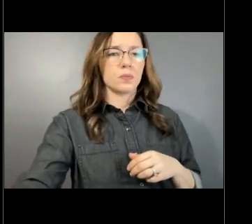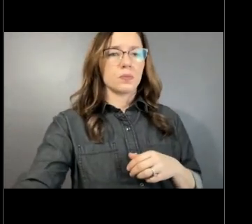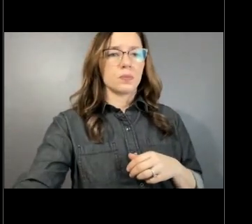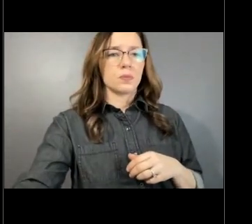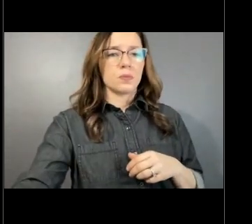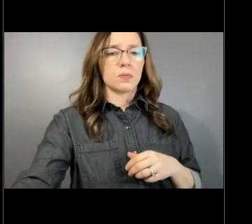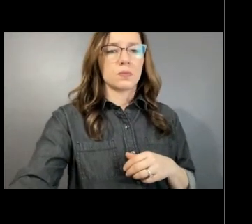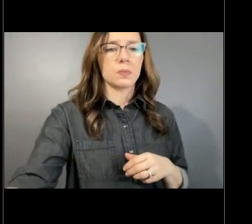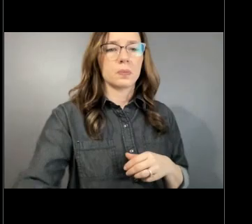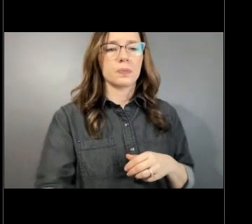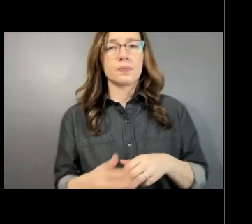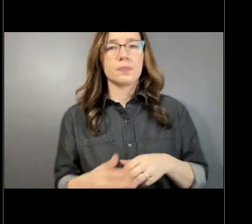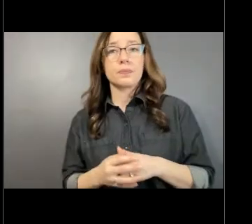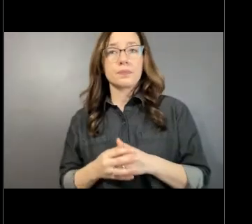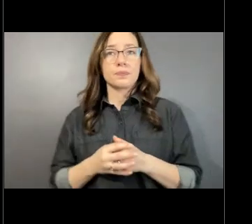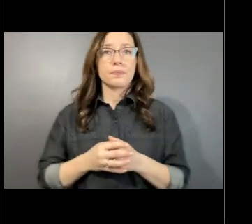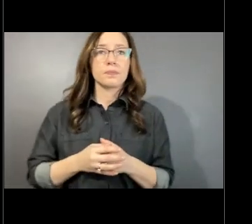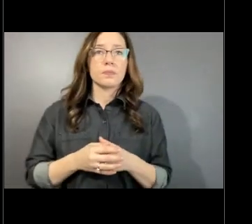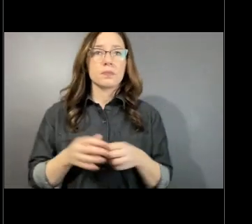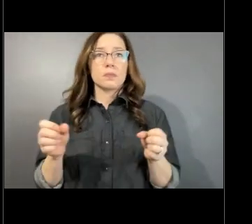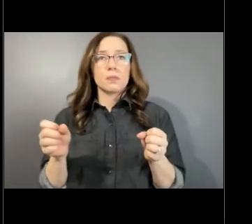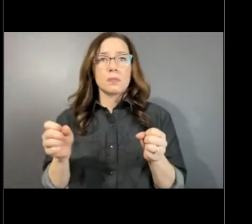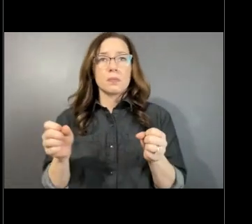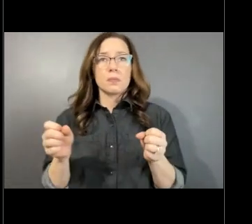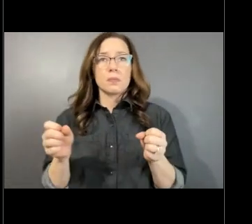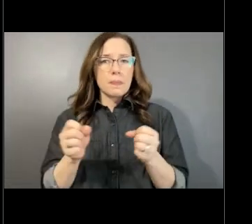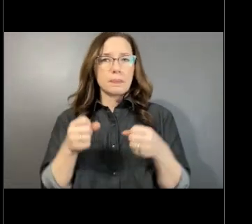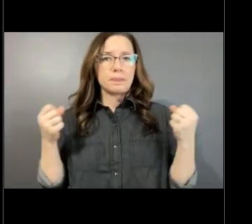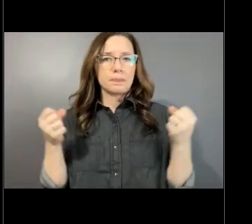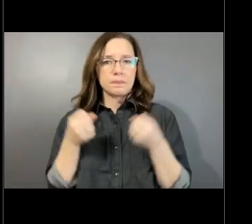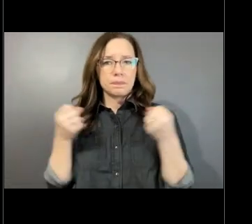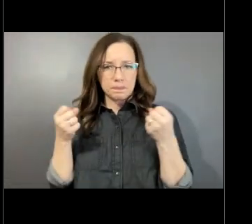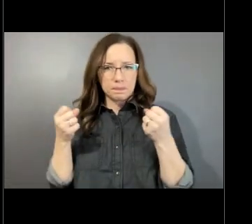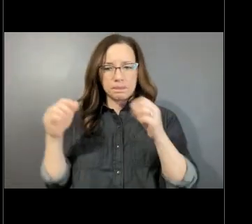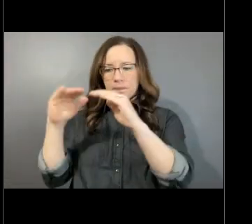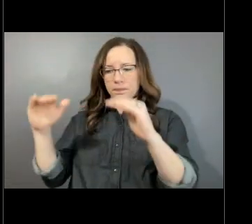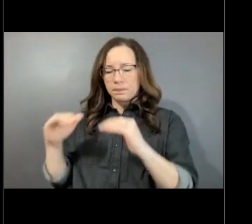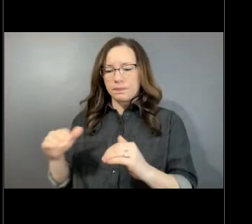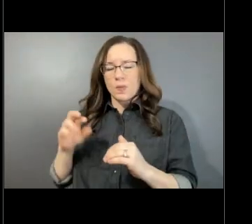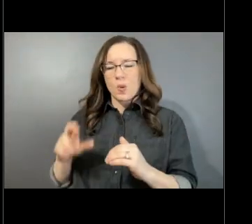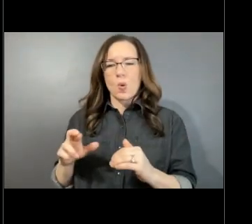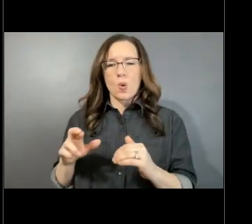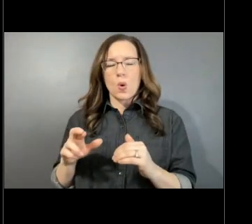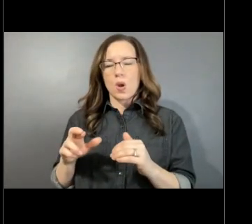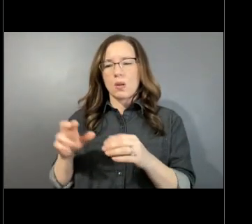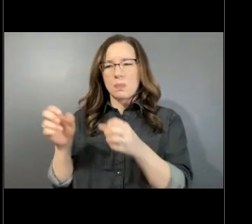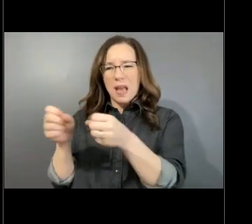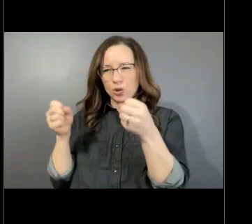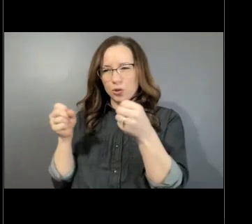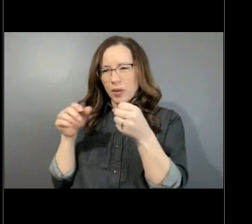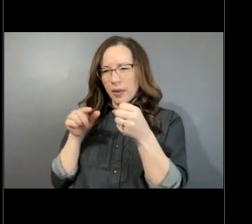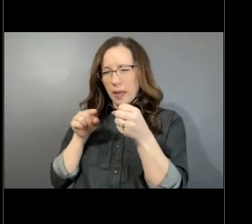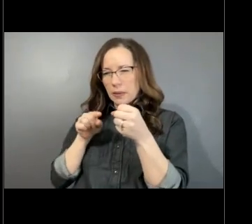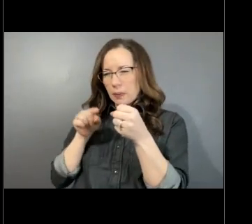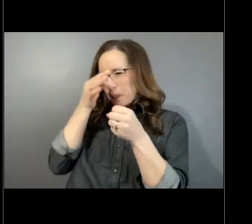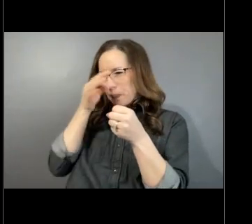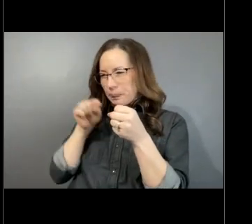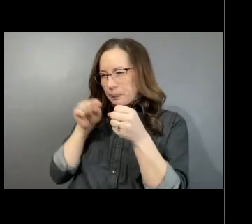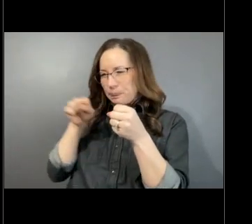So when dealing with pantries, a shallow storage closet, such as a pantry, may